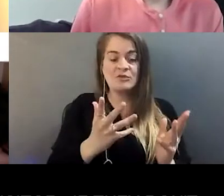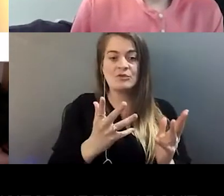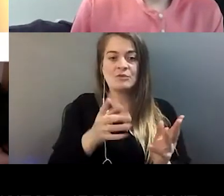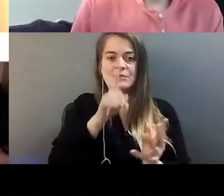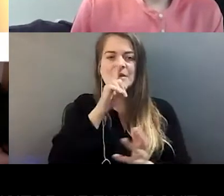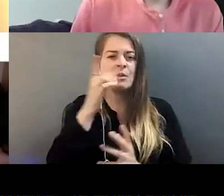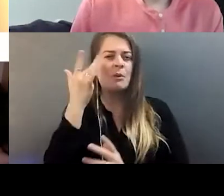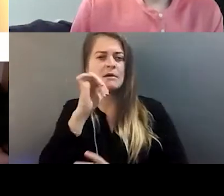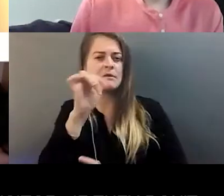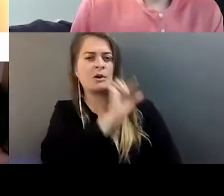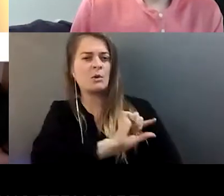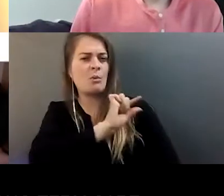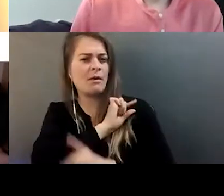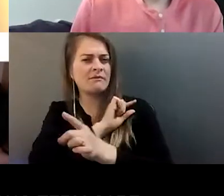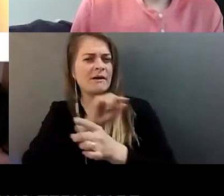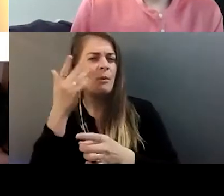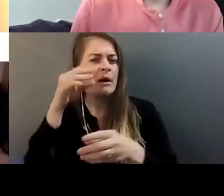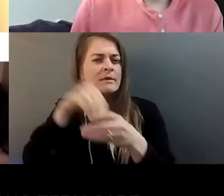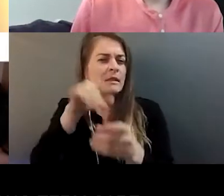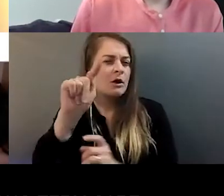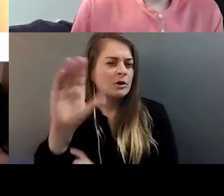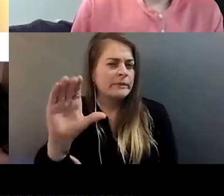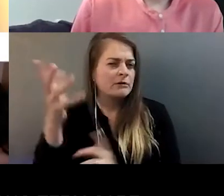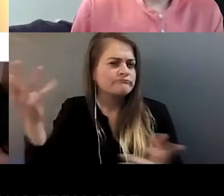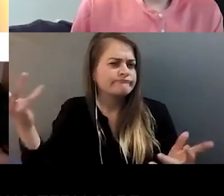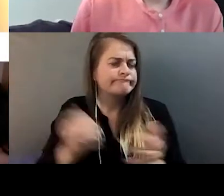question why they're in long-term care. So there is